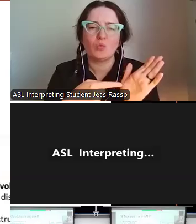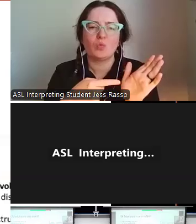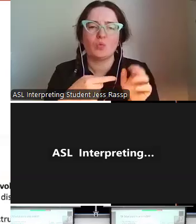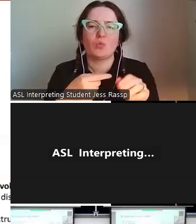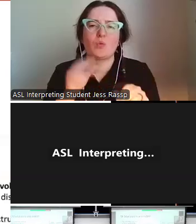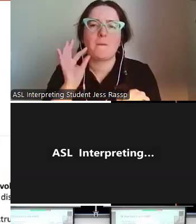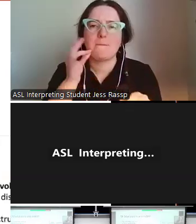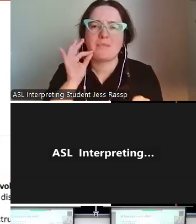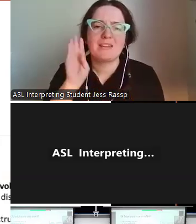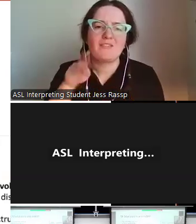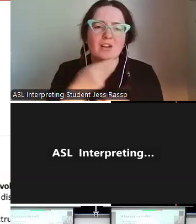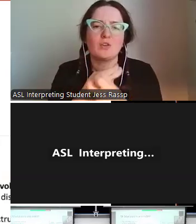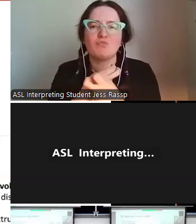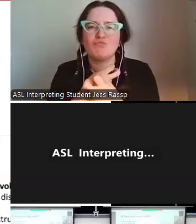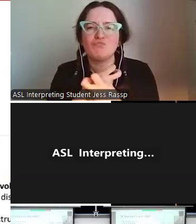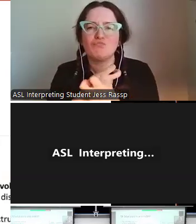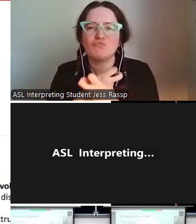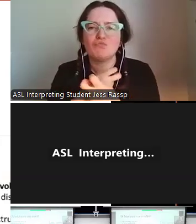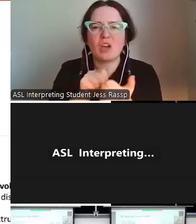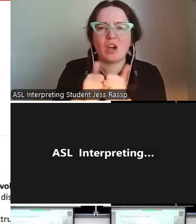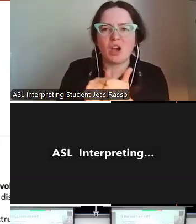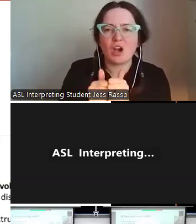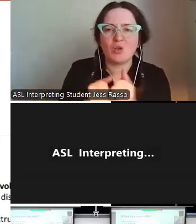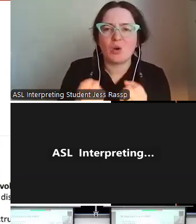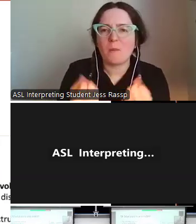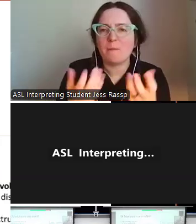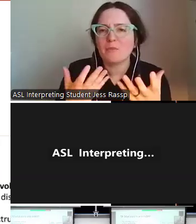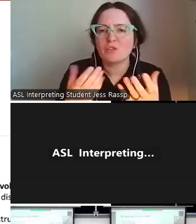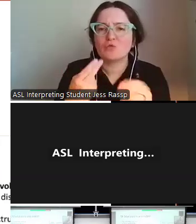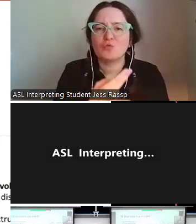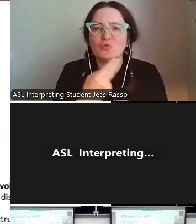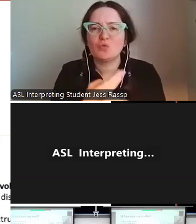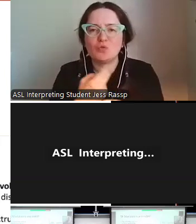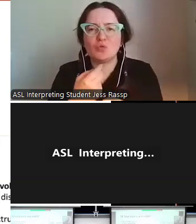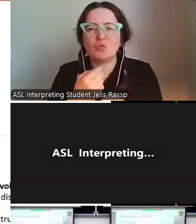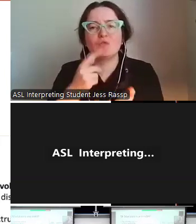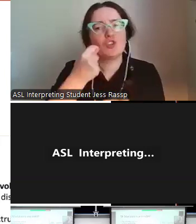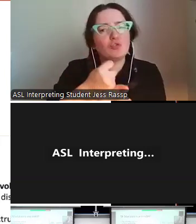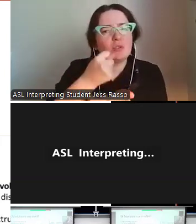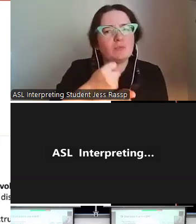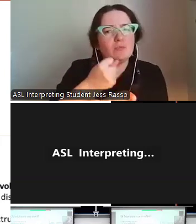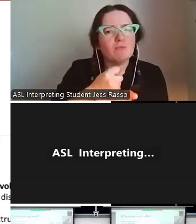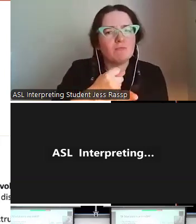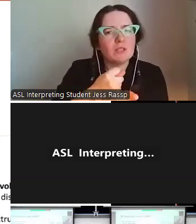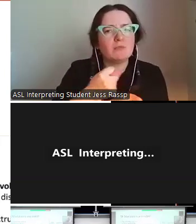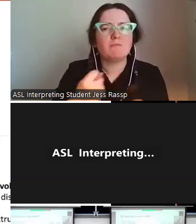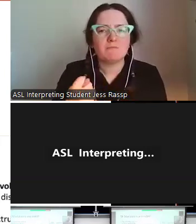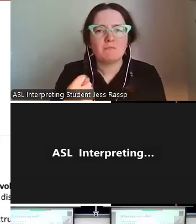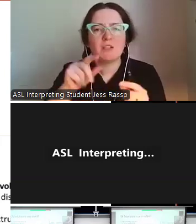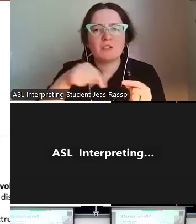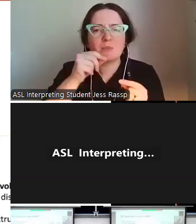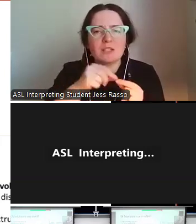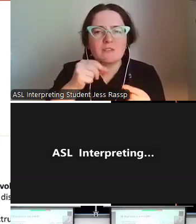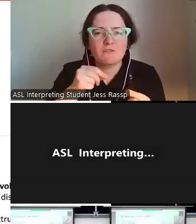bee venom, or like what are the avenues to understanding the Apmin can help with these specific illnesses?